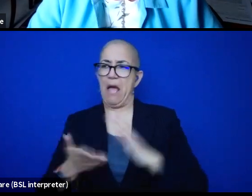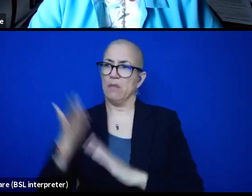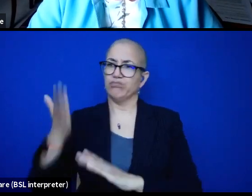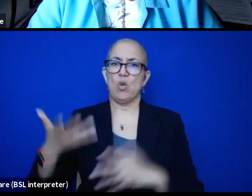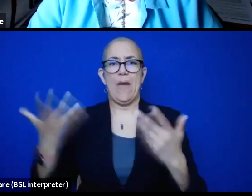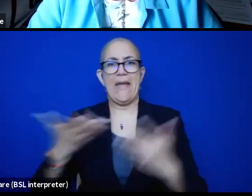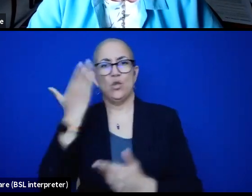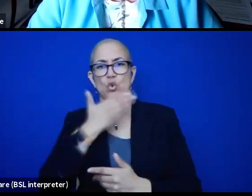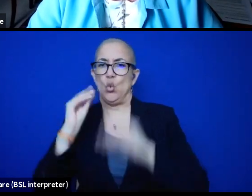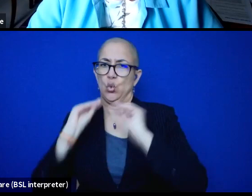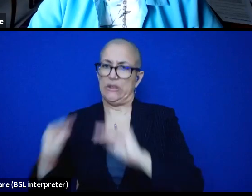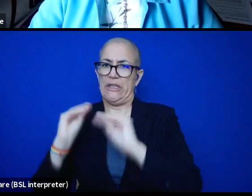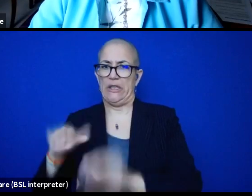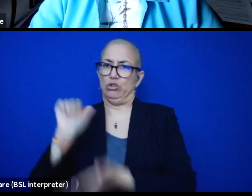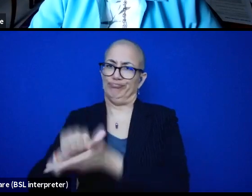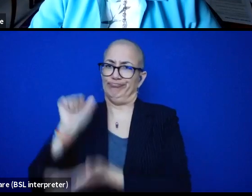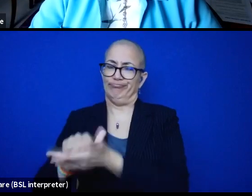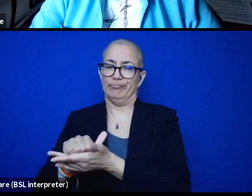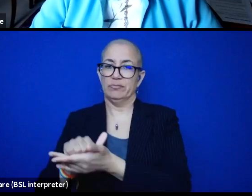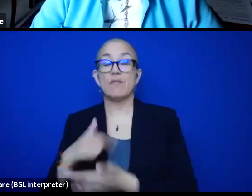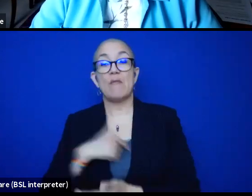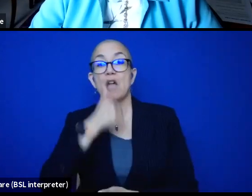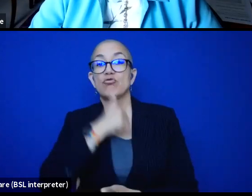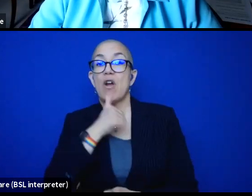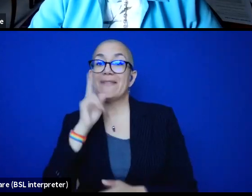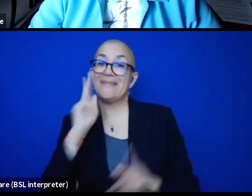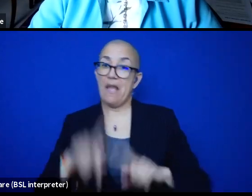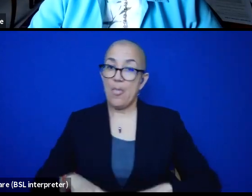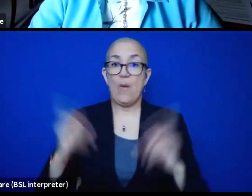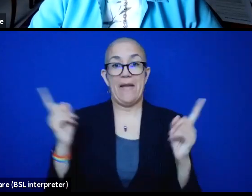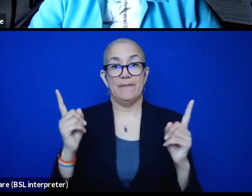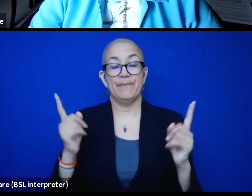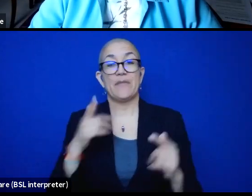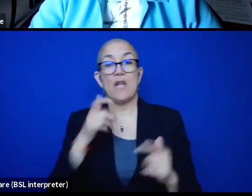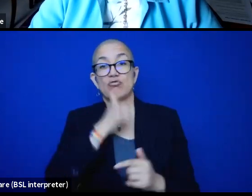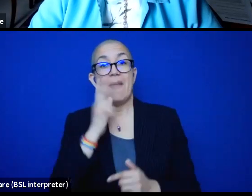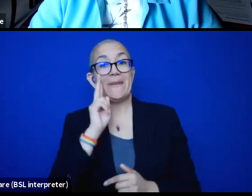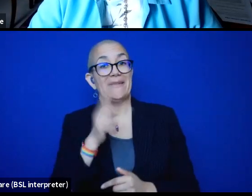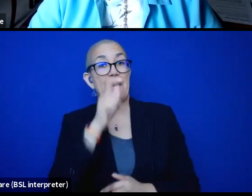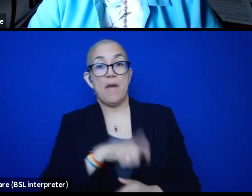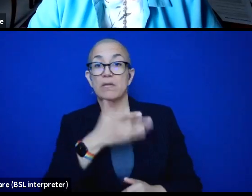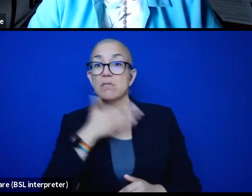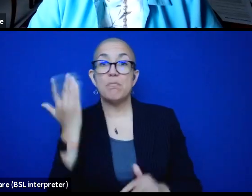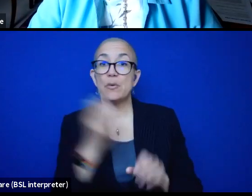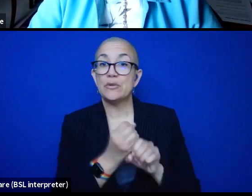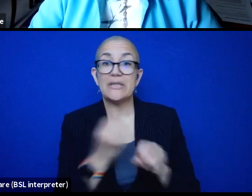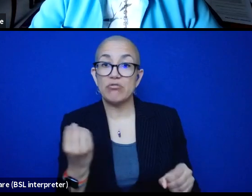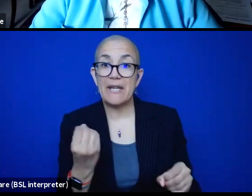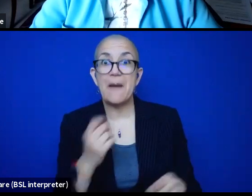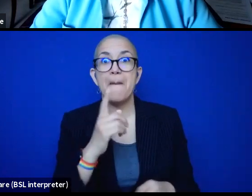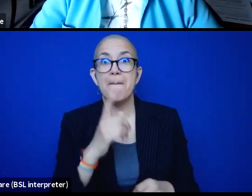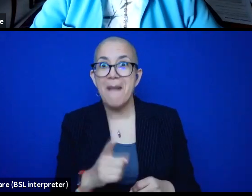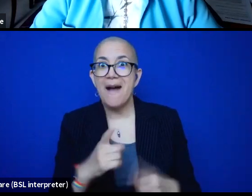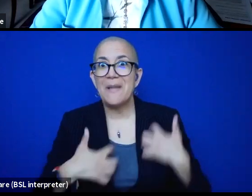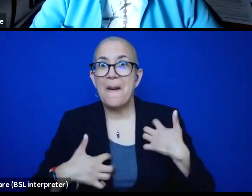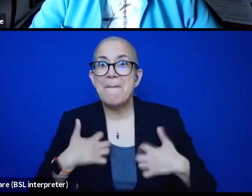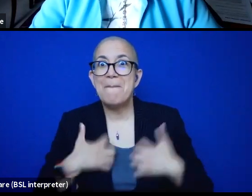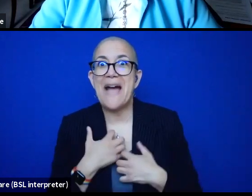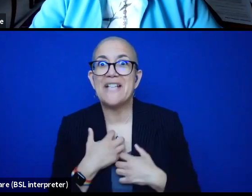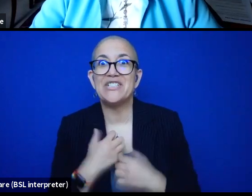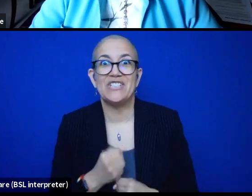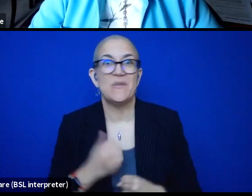and just do that. Actually, I'd rather see it the other way around. I'd rather see someone who maybe didn't have a degree, but has a passion for learning,